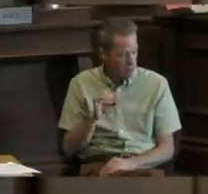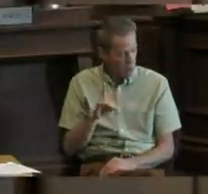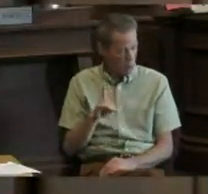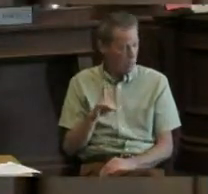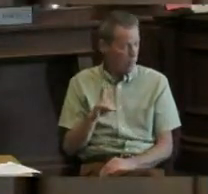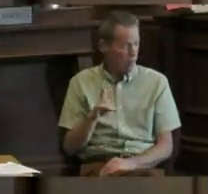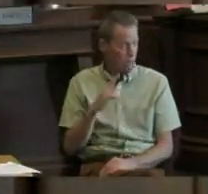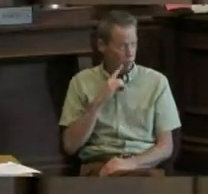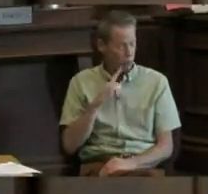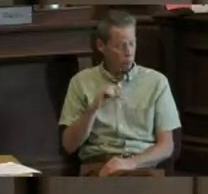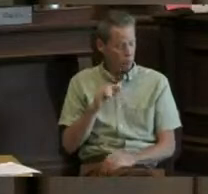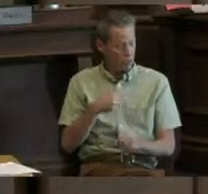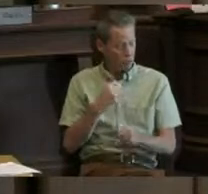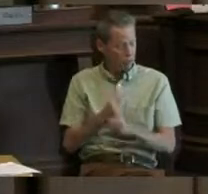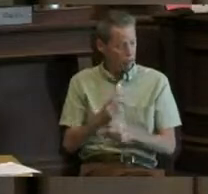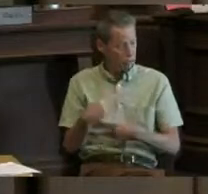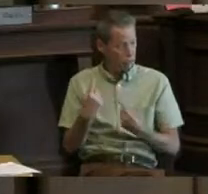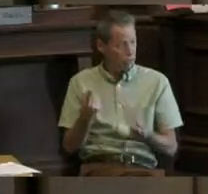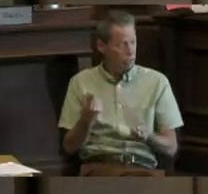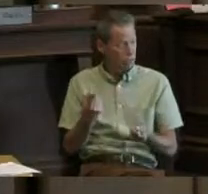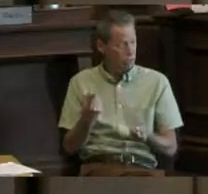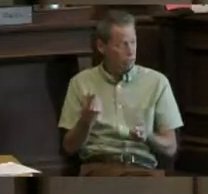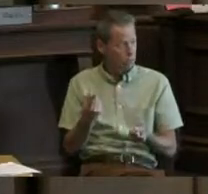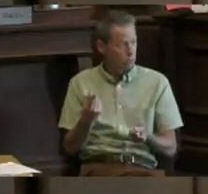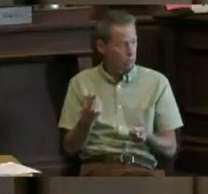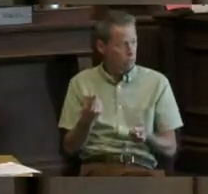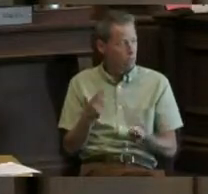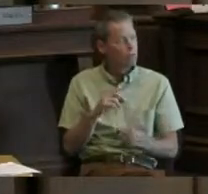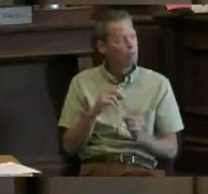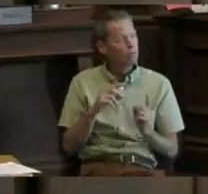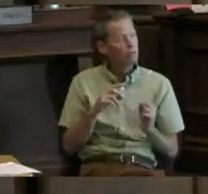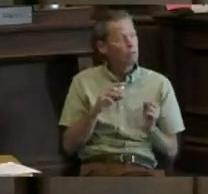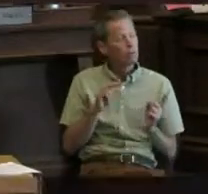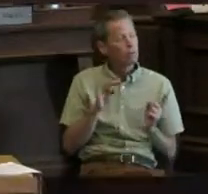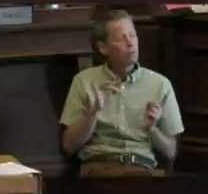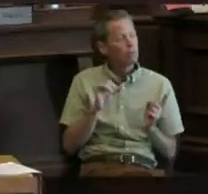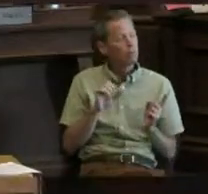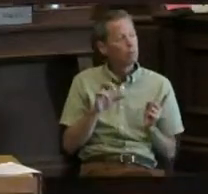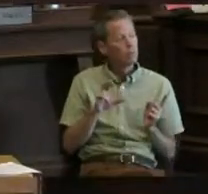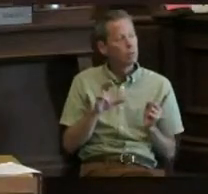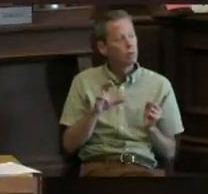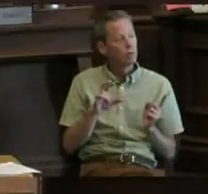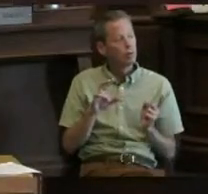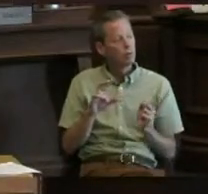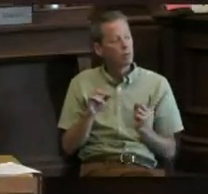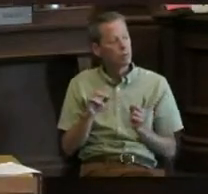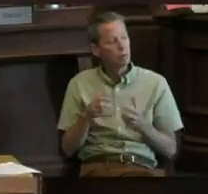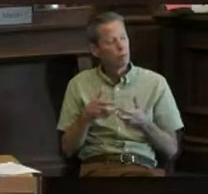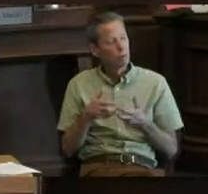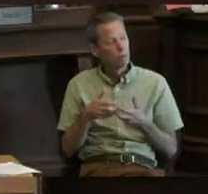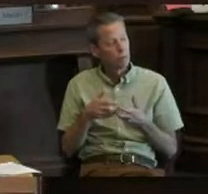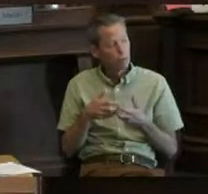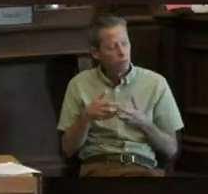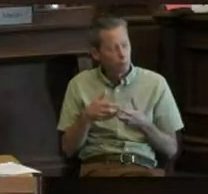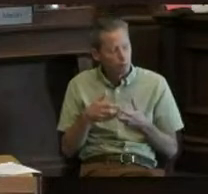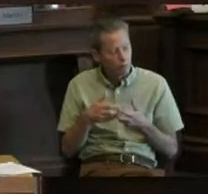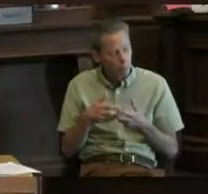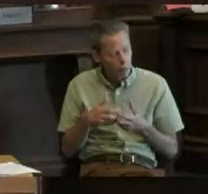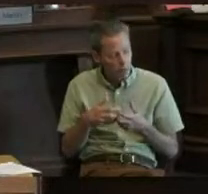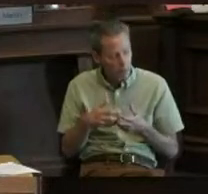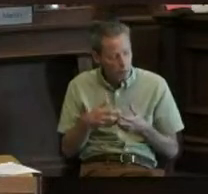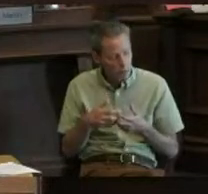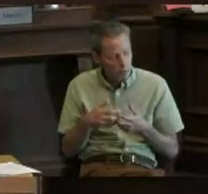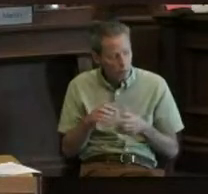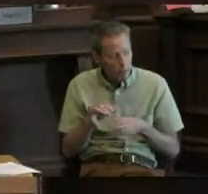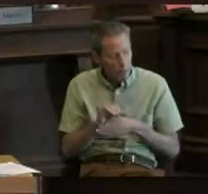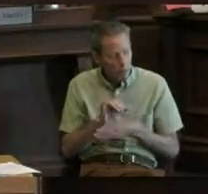for 20 years? No, it has been the Manufacturing Industrial Plan Development District for